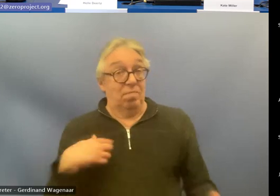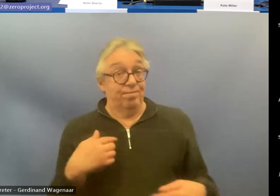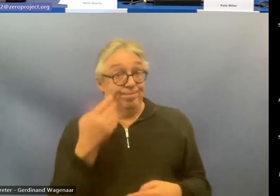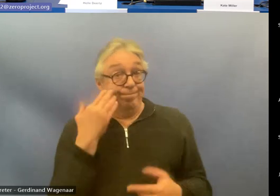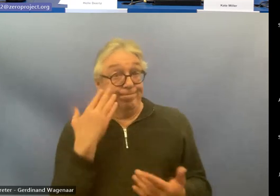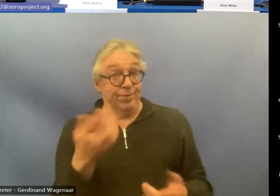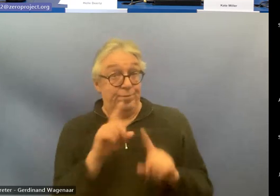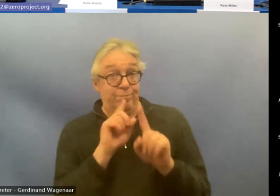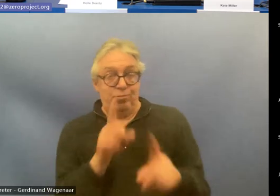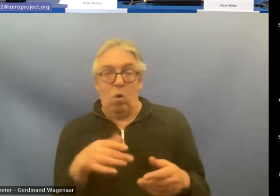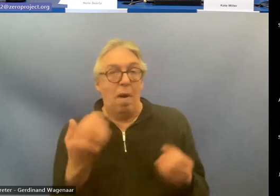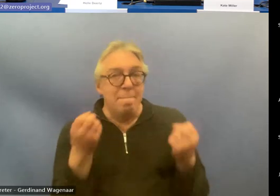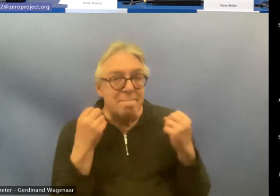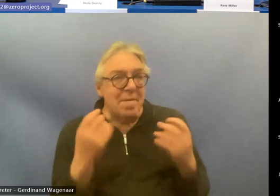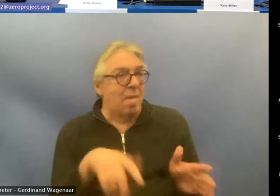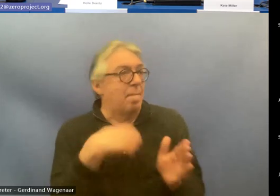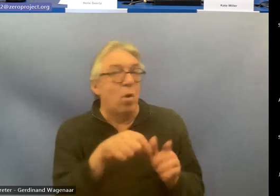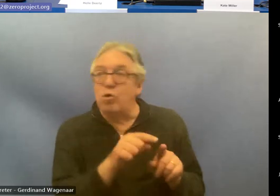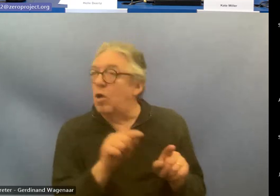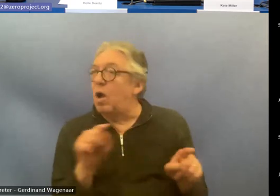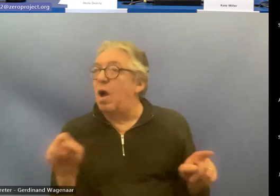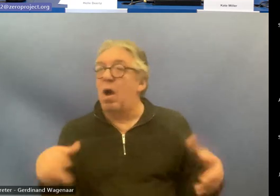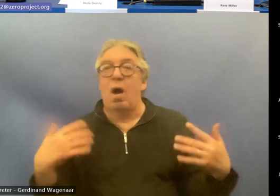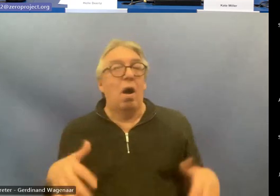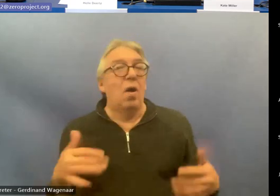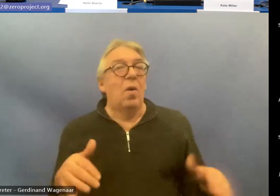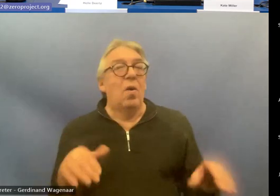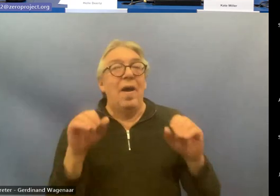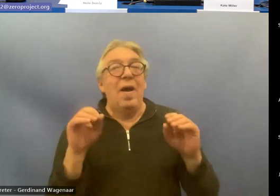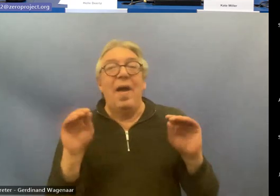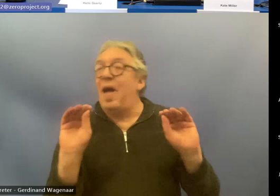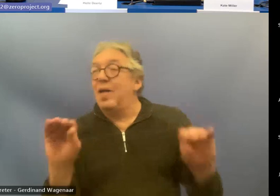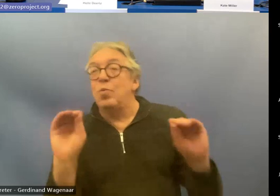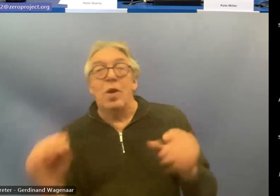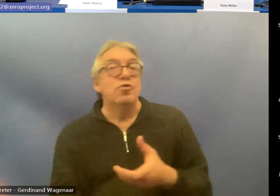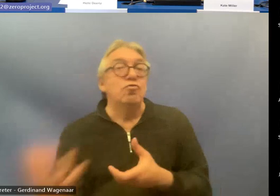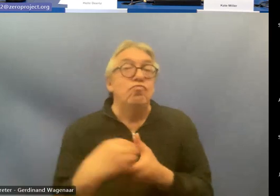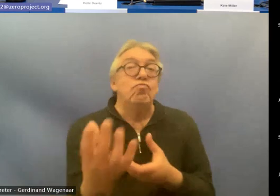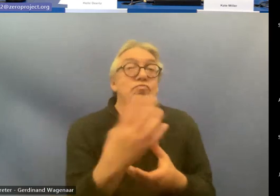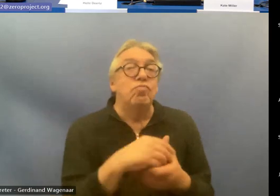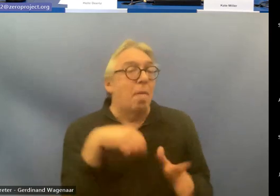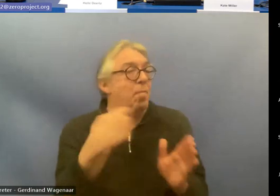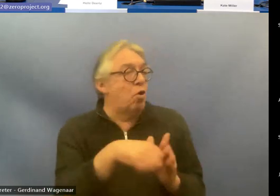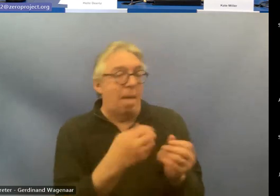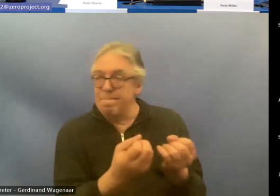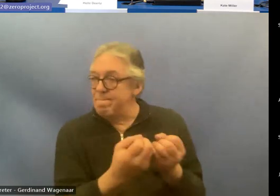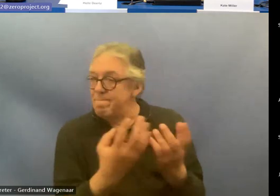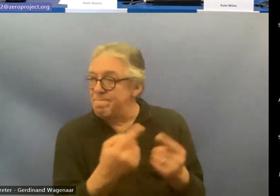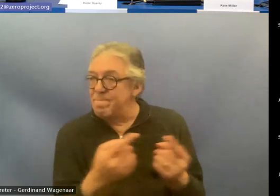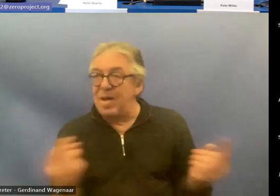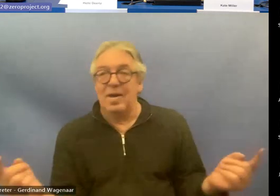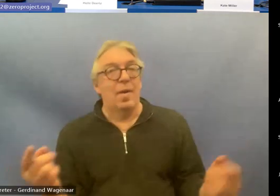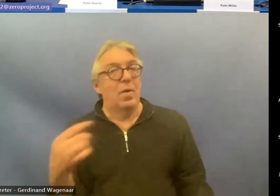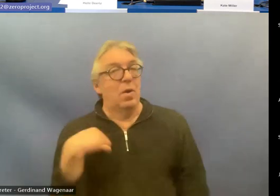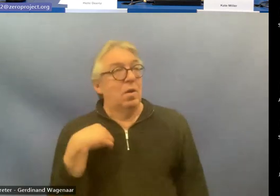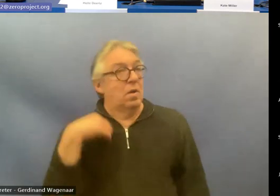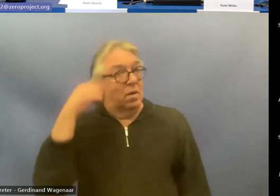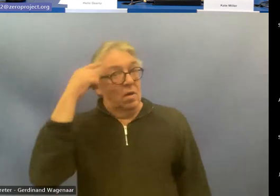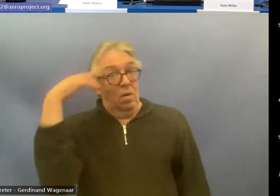many projects going into inclusive education, and we see that there are so many topics that have to be implemented in.